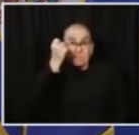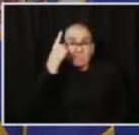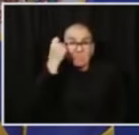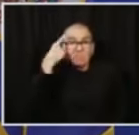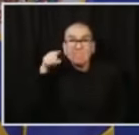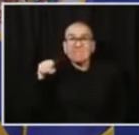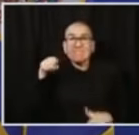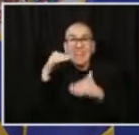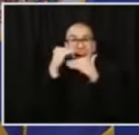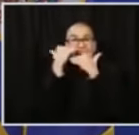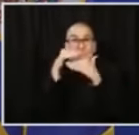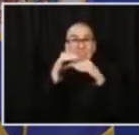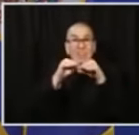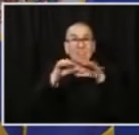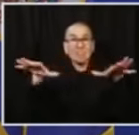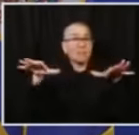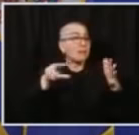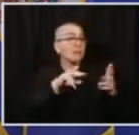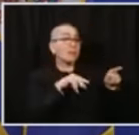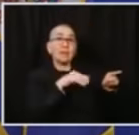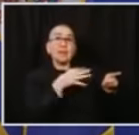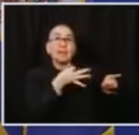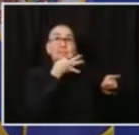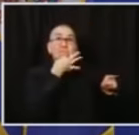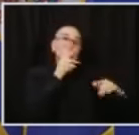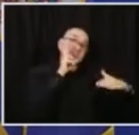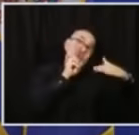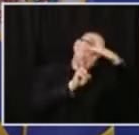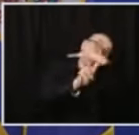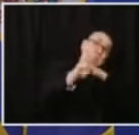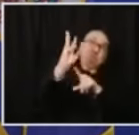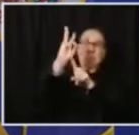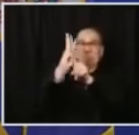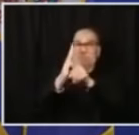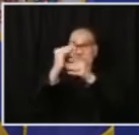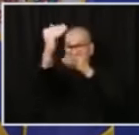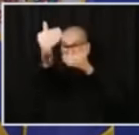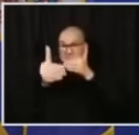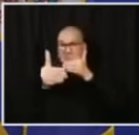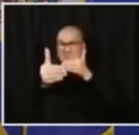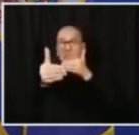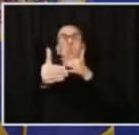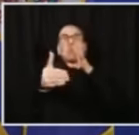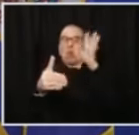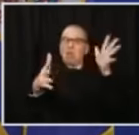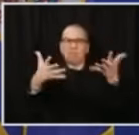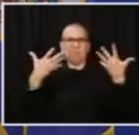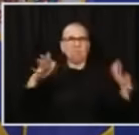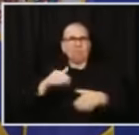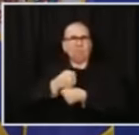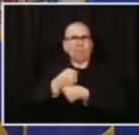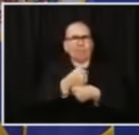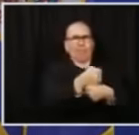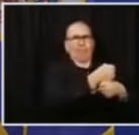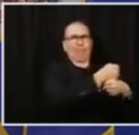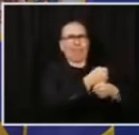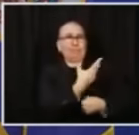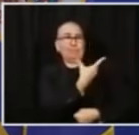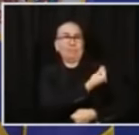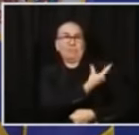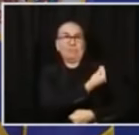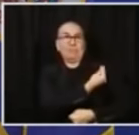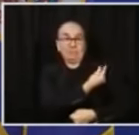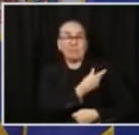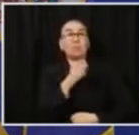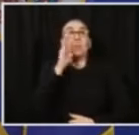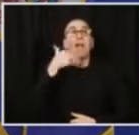predicting that by the time we get 6 months out and we have the vast majority of people with a vaccination, we'll have 160,000